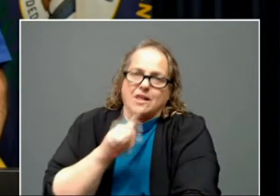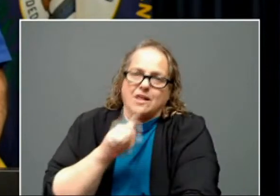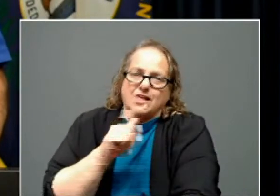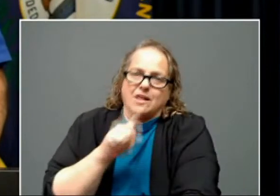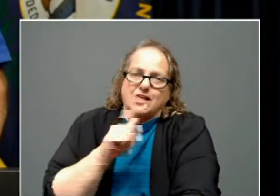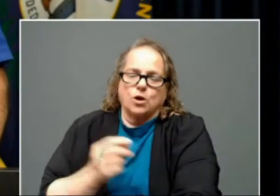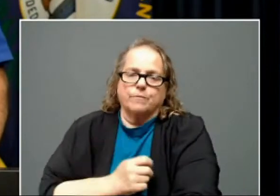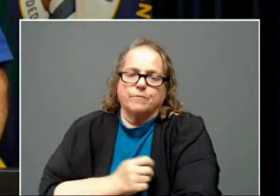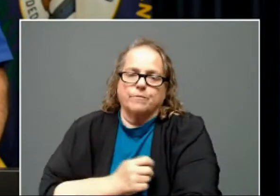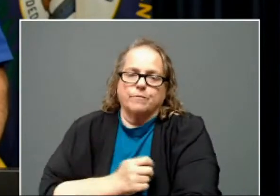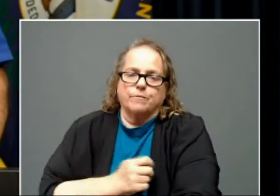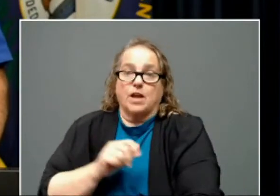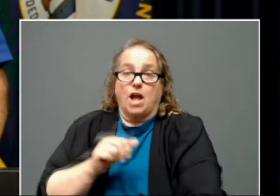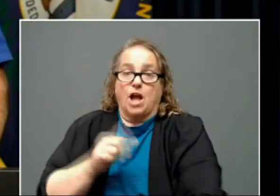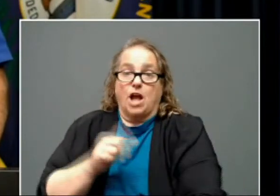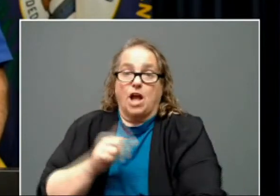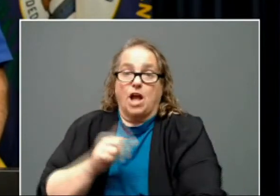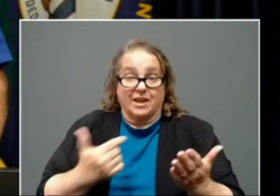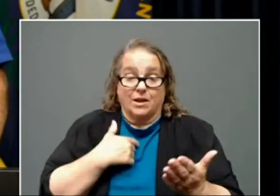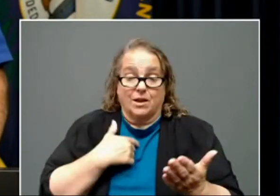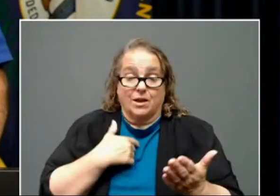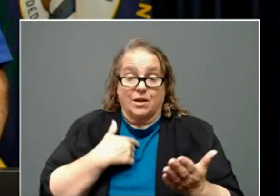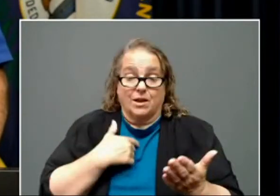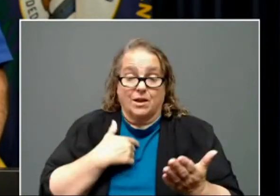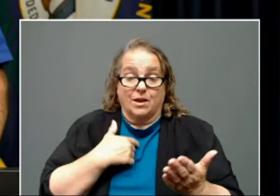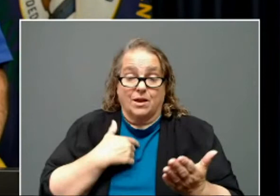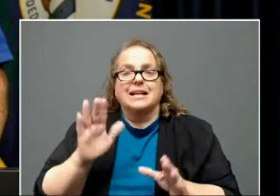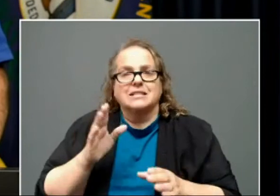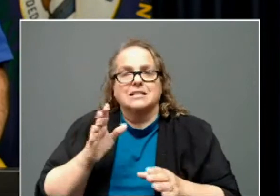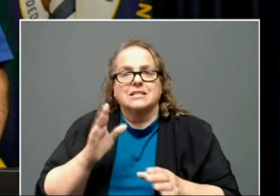get through school. That ends at the end of the month. We also